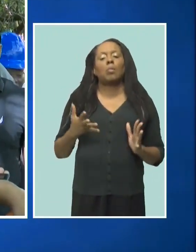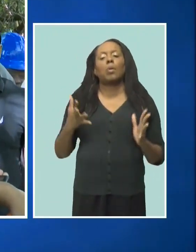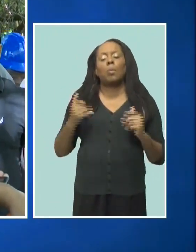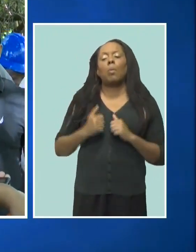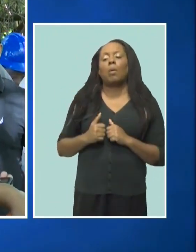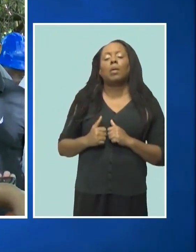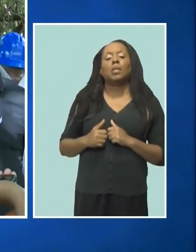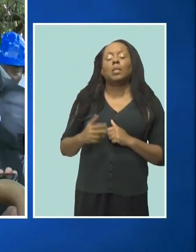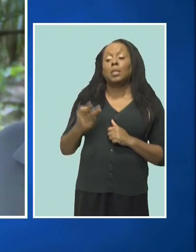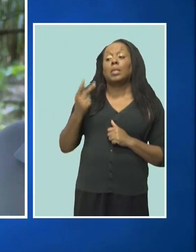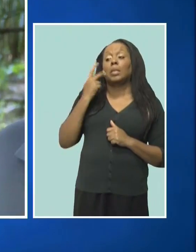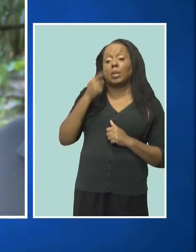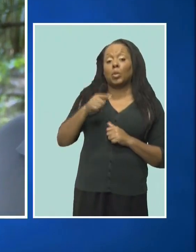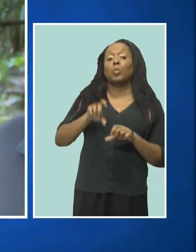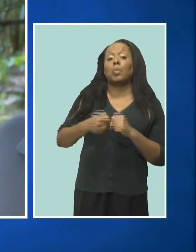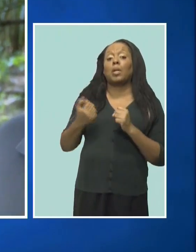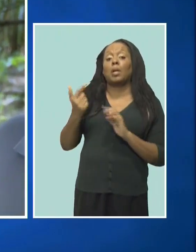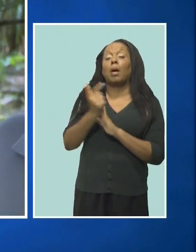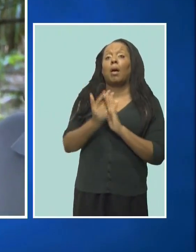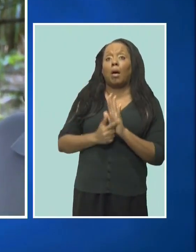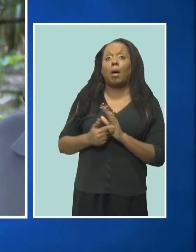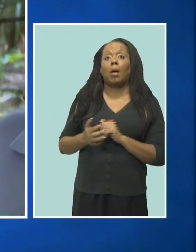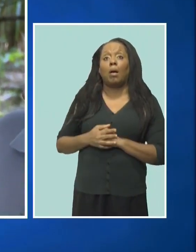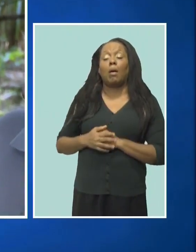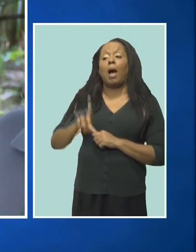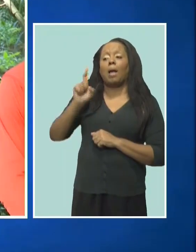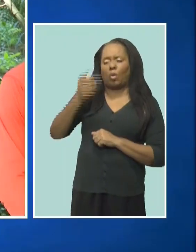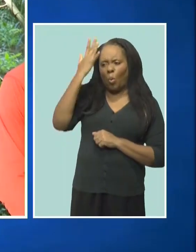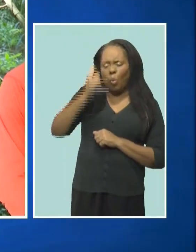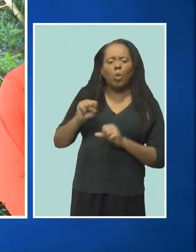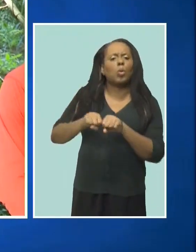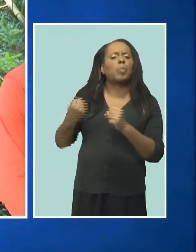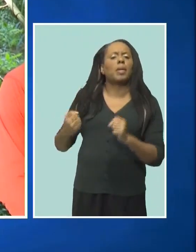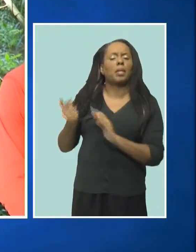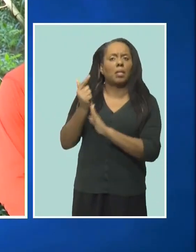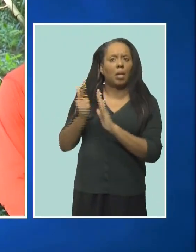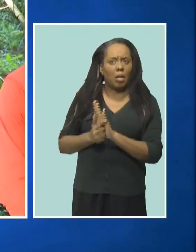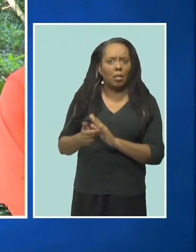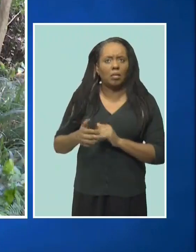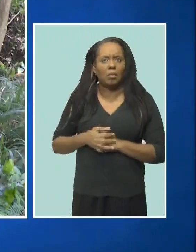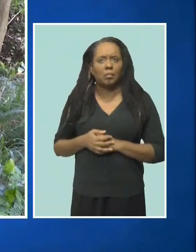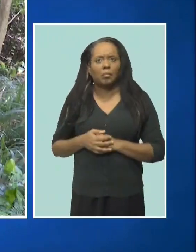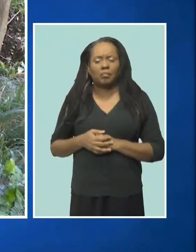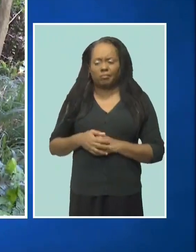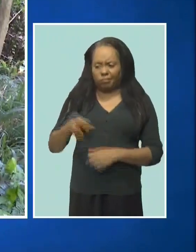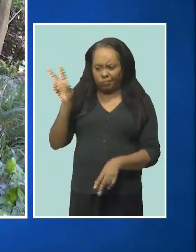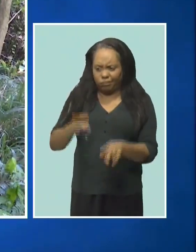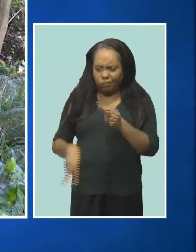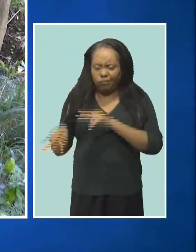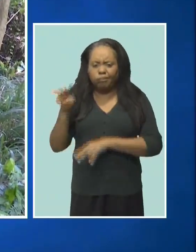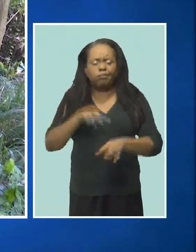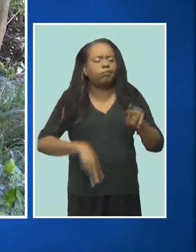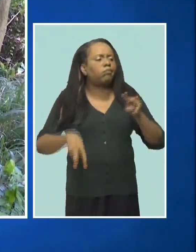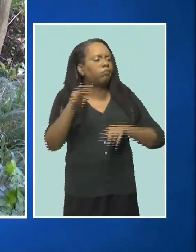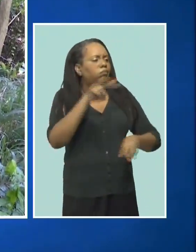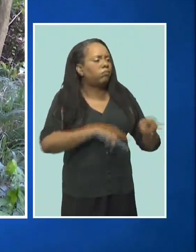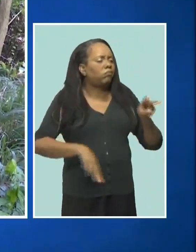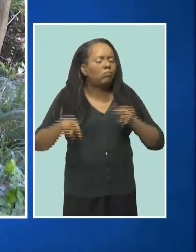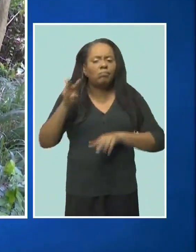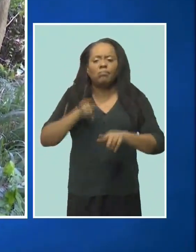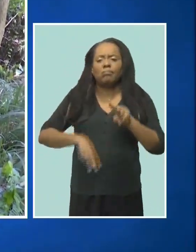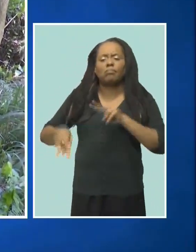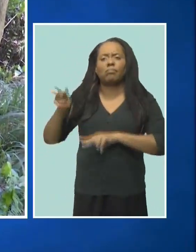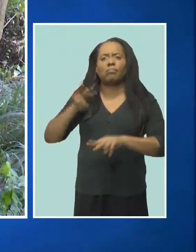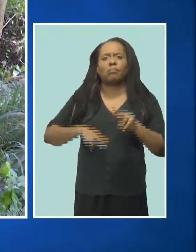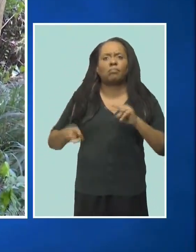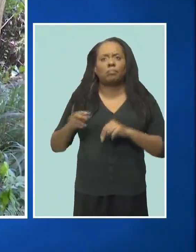dump illegally in our gullies. An assessment of gullies across the island has revealed garbage is in all of them.